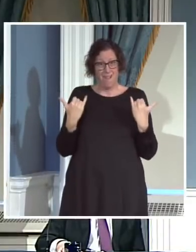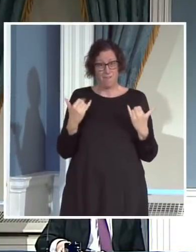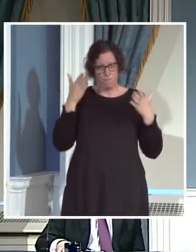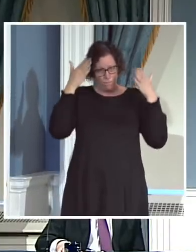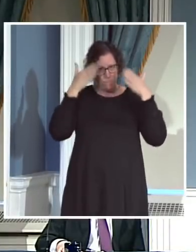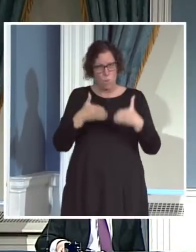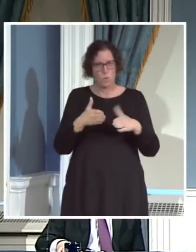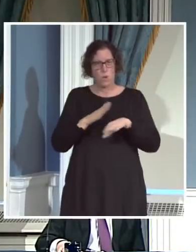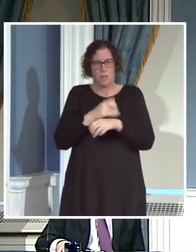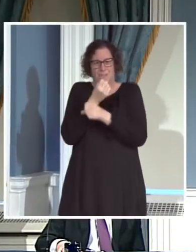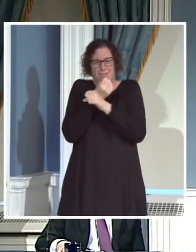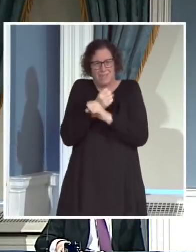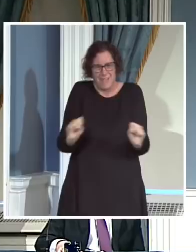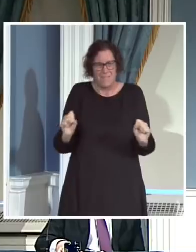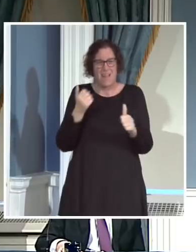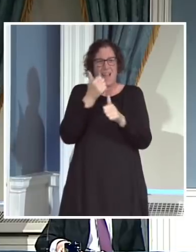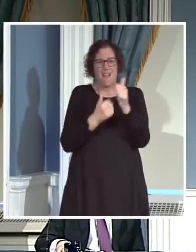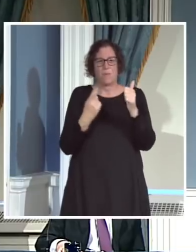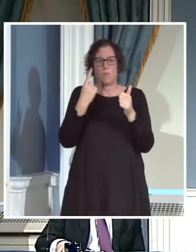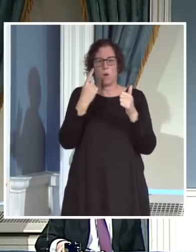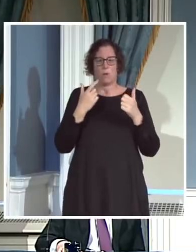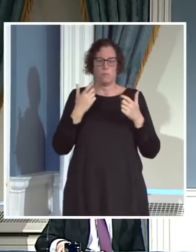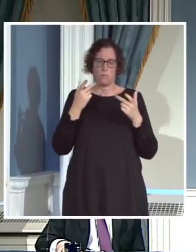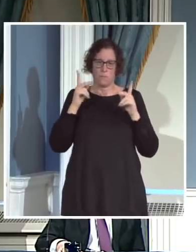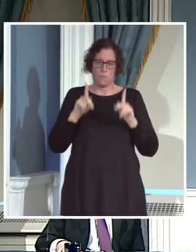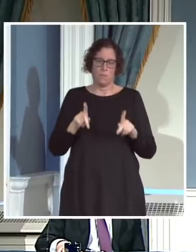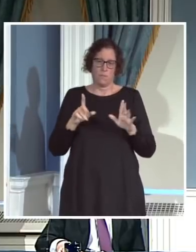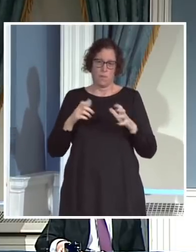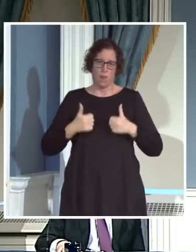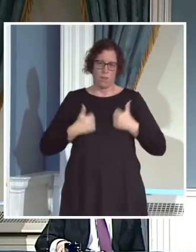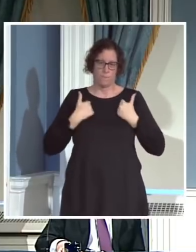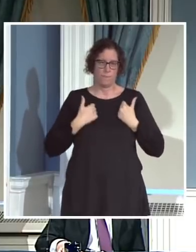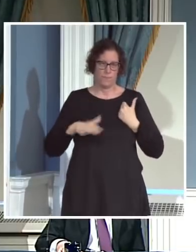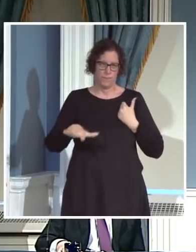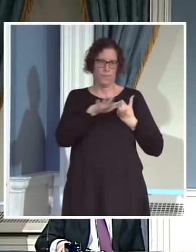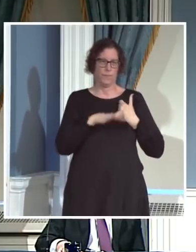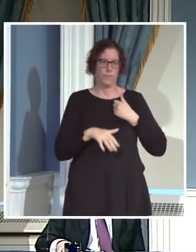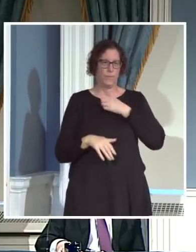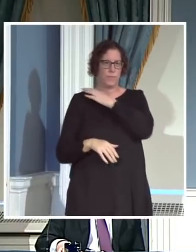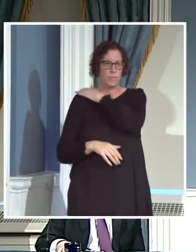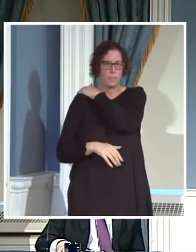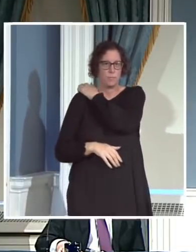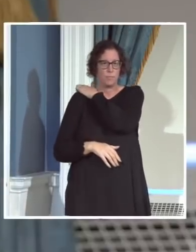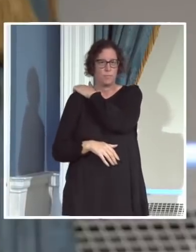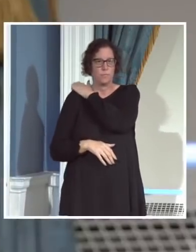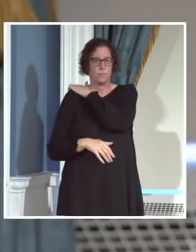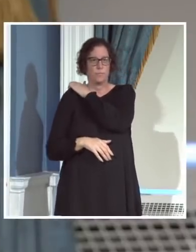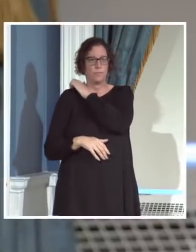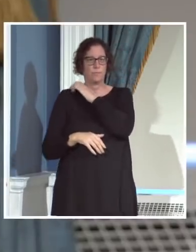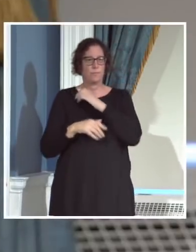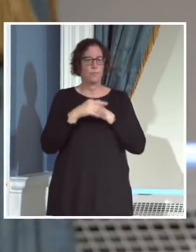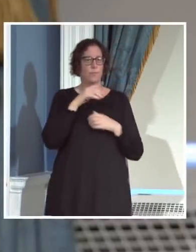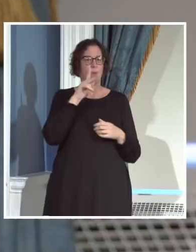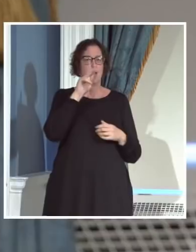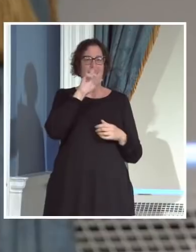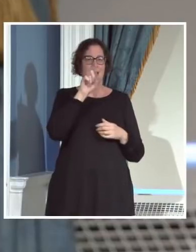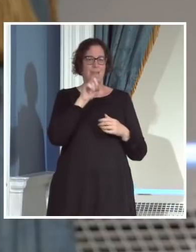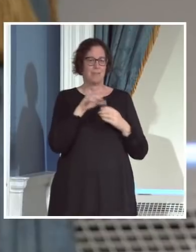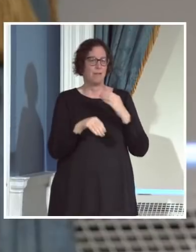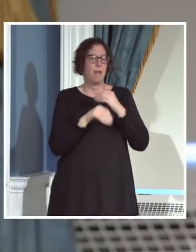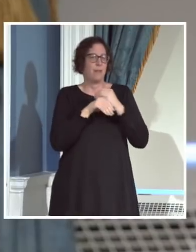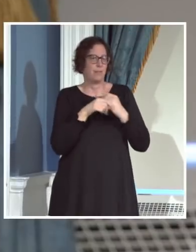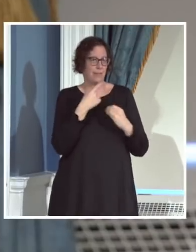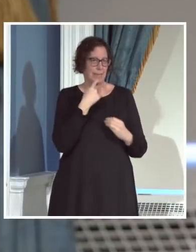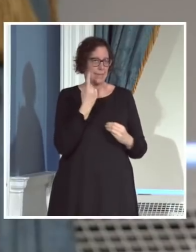add? I would fully agree with that, that at this moment, we can be saying as a city